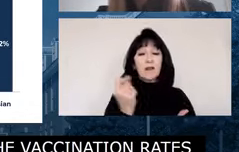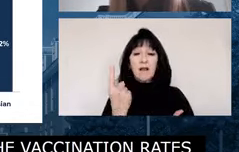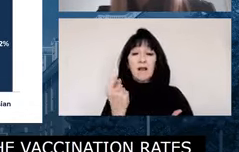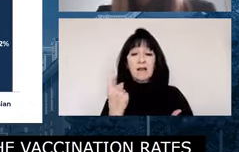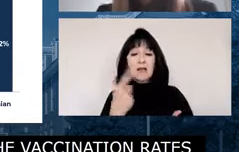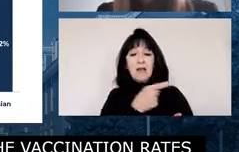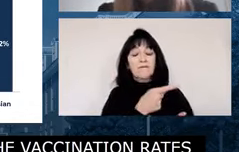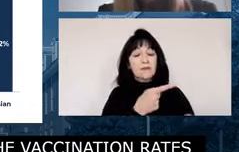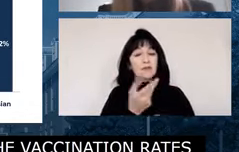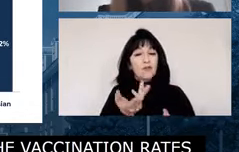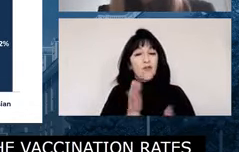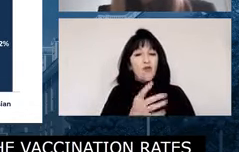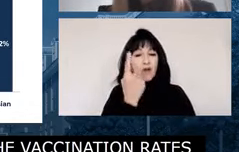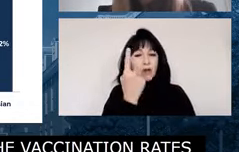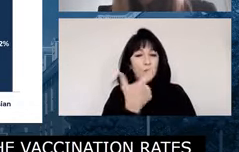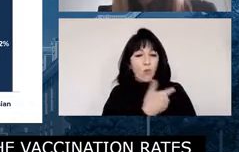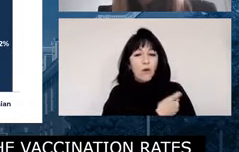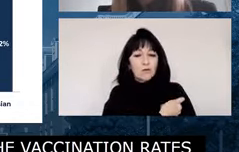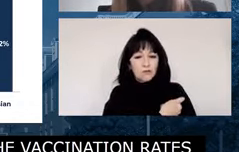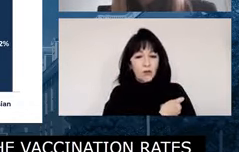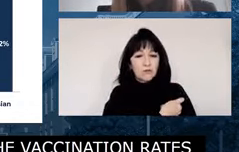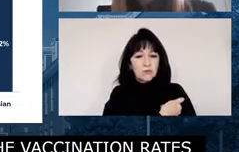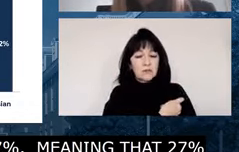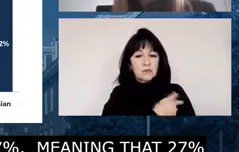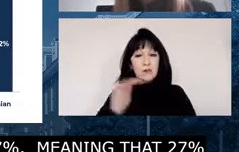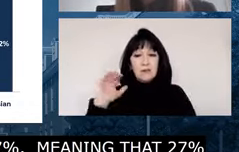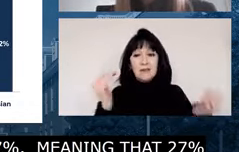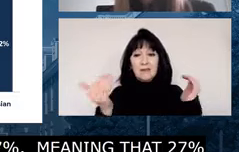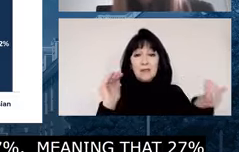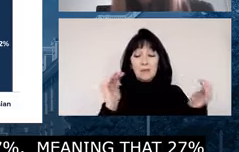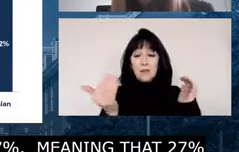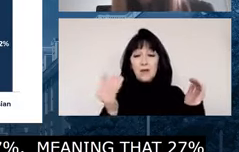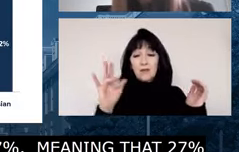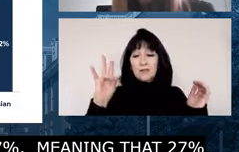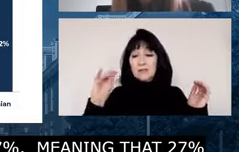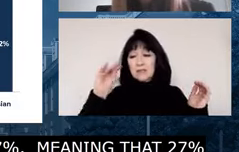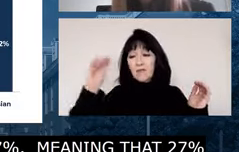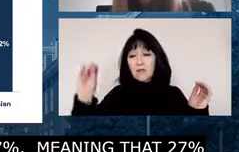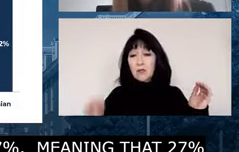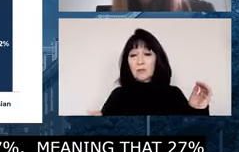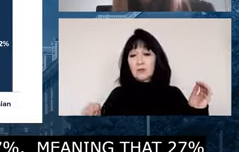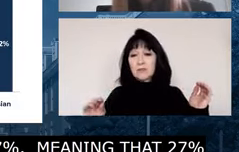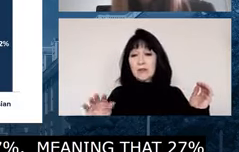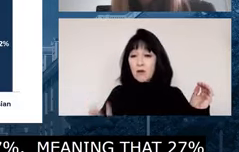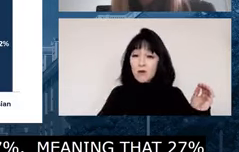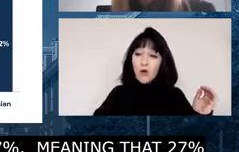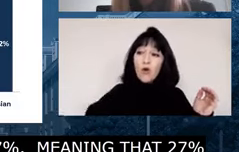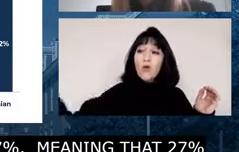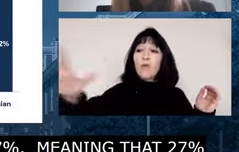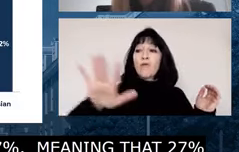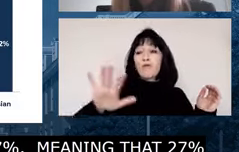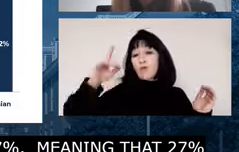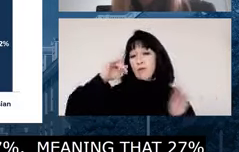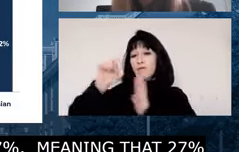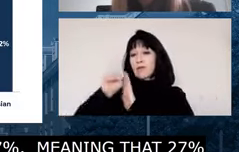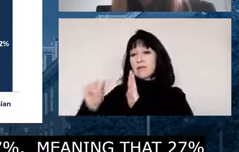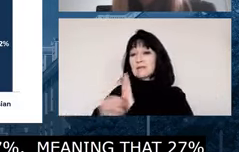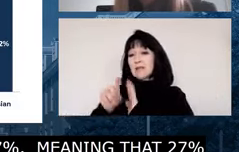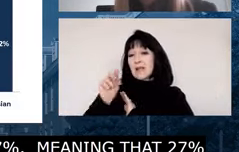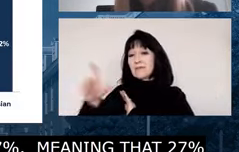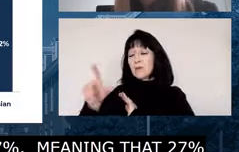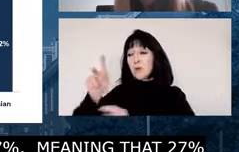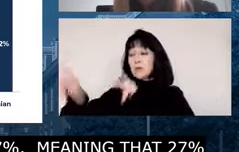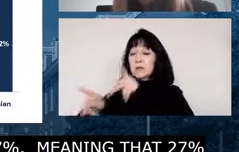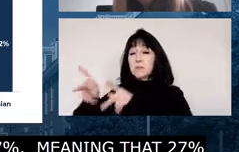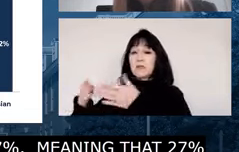COVID vaccine. And that compares to 70% overall for the state of Delaware. Now, one